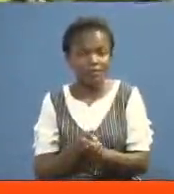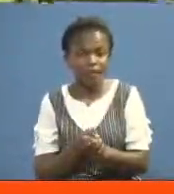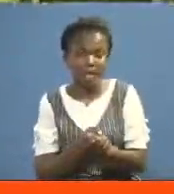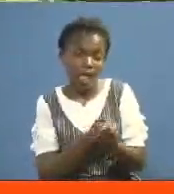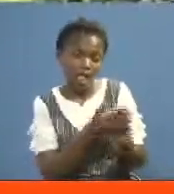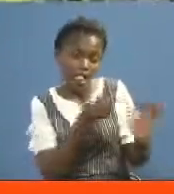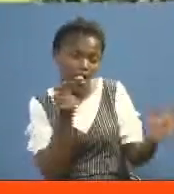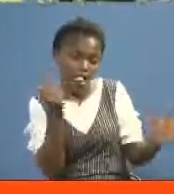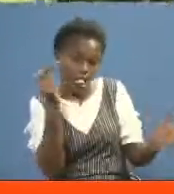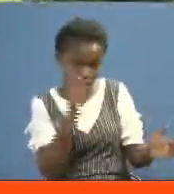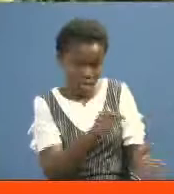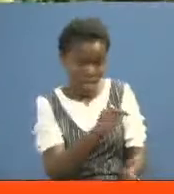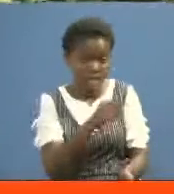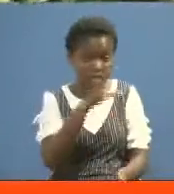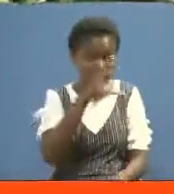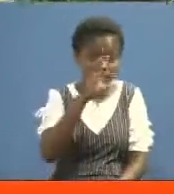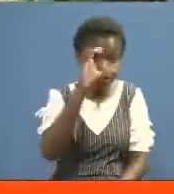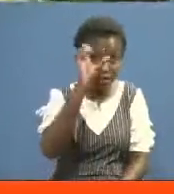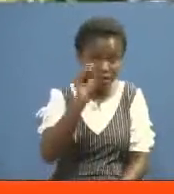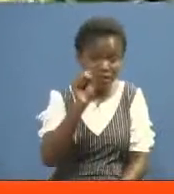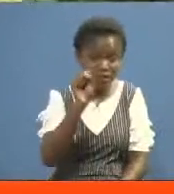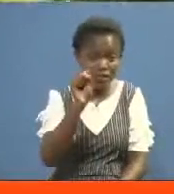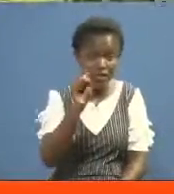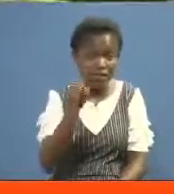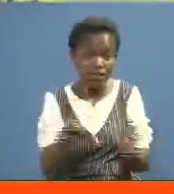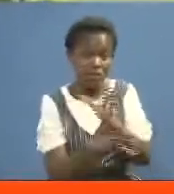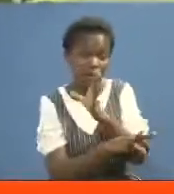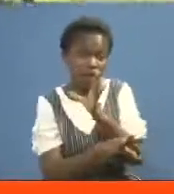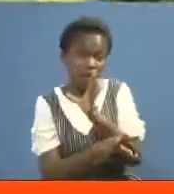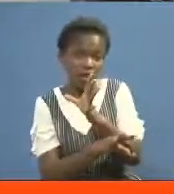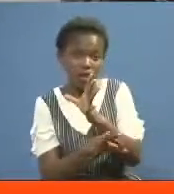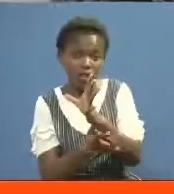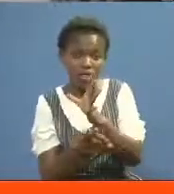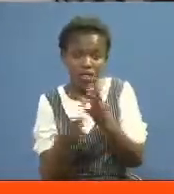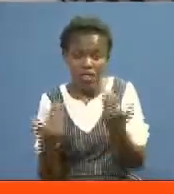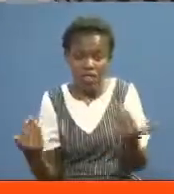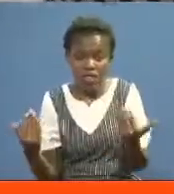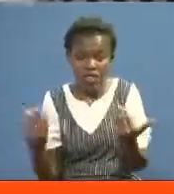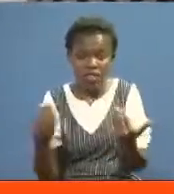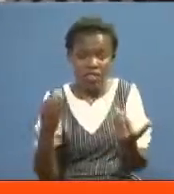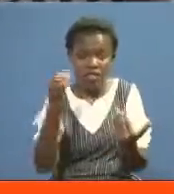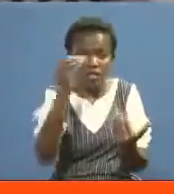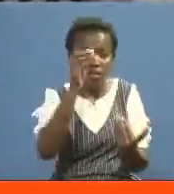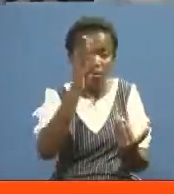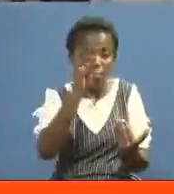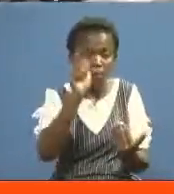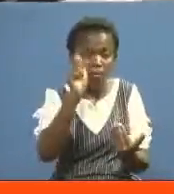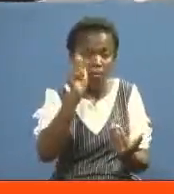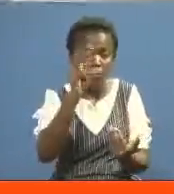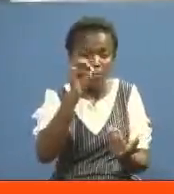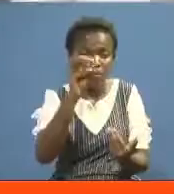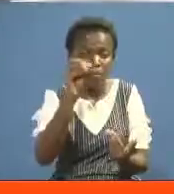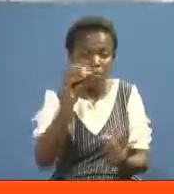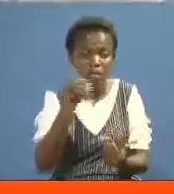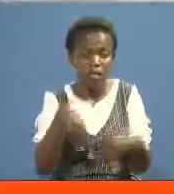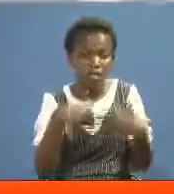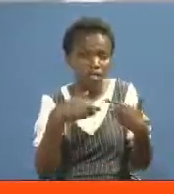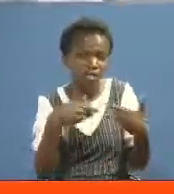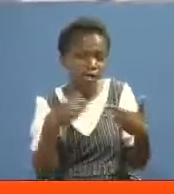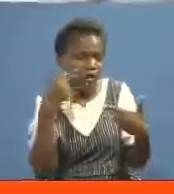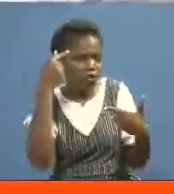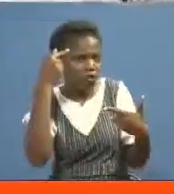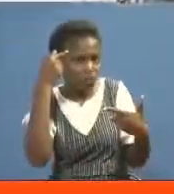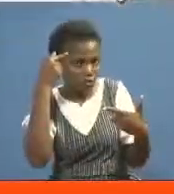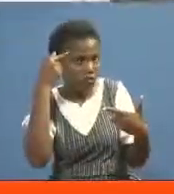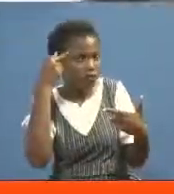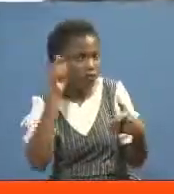Among them was the Cabinet Secretary for Foreign Affairs, Rachel Omamo, who was sent to deliver a speech on behalf of President